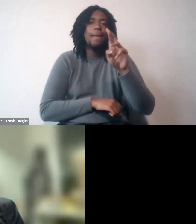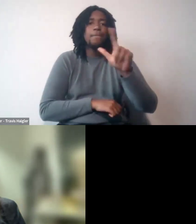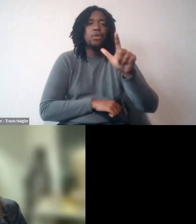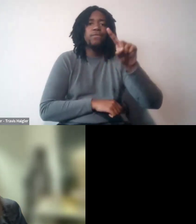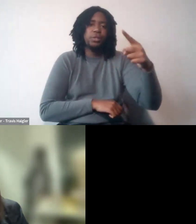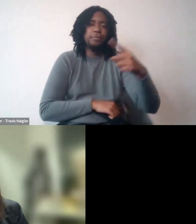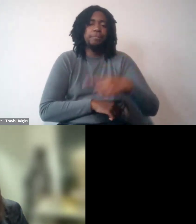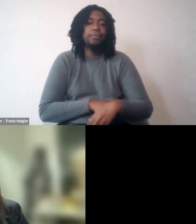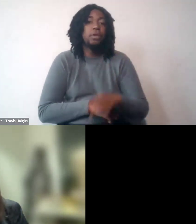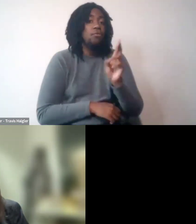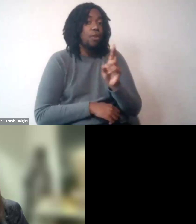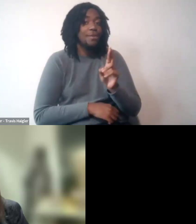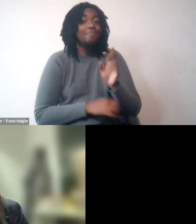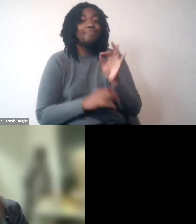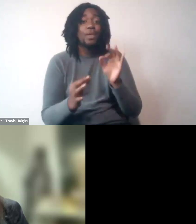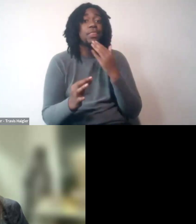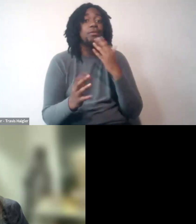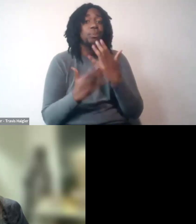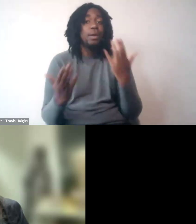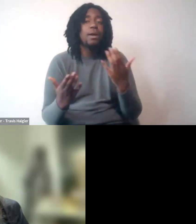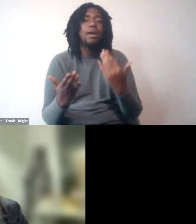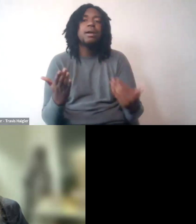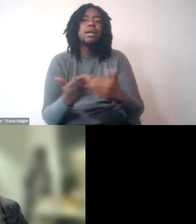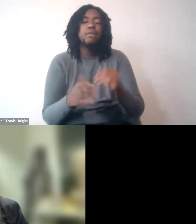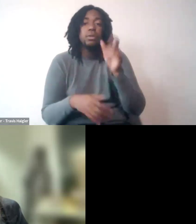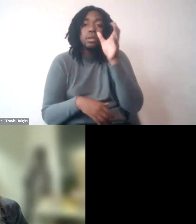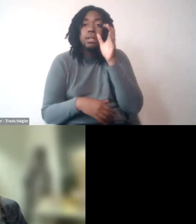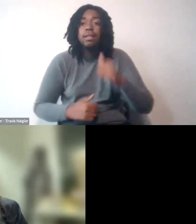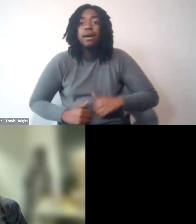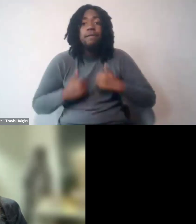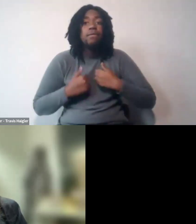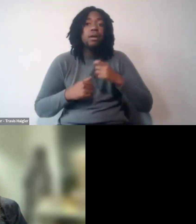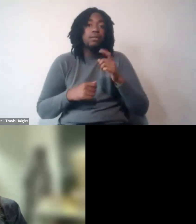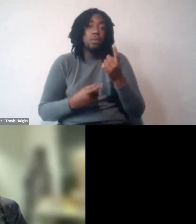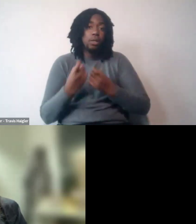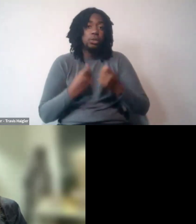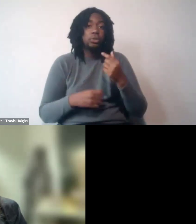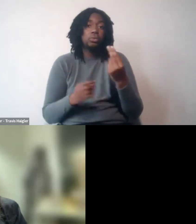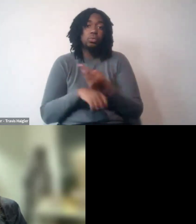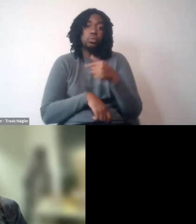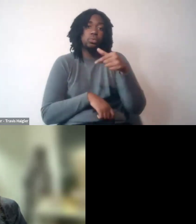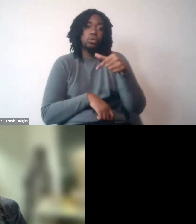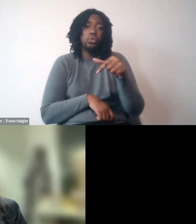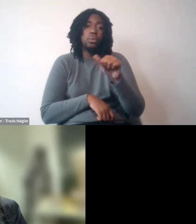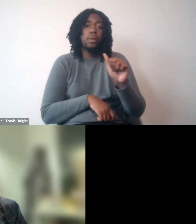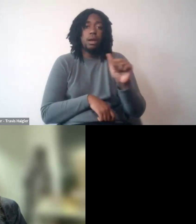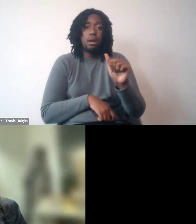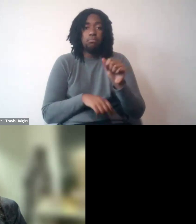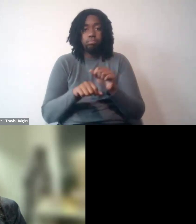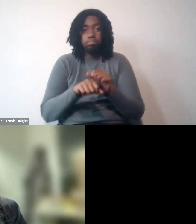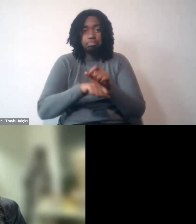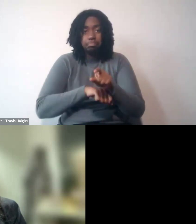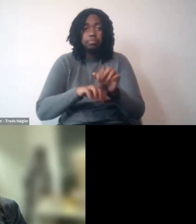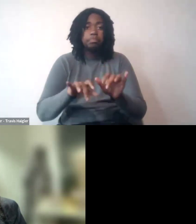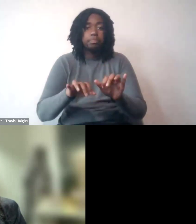Perfect. Thank you so much. Again, April 1st. If you're listening live and you have questions about it, you can use the Q&A box to send a question,